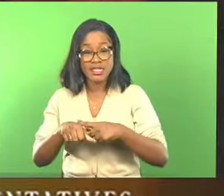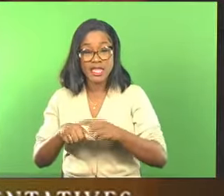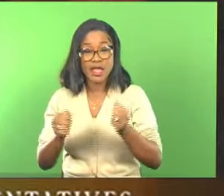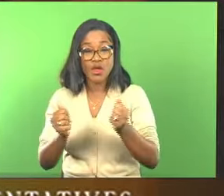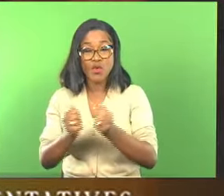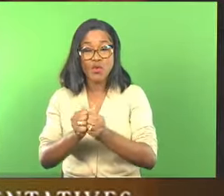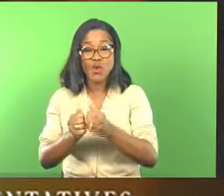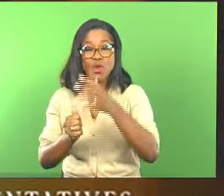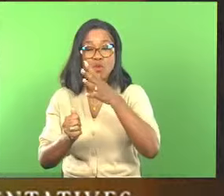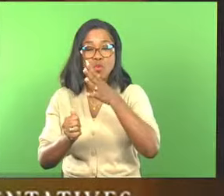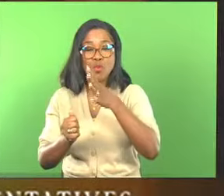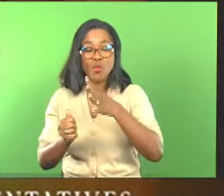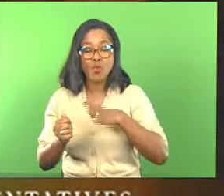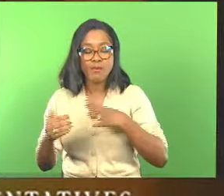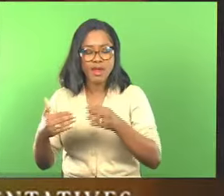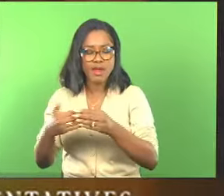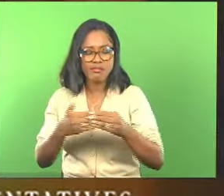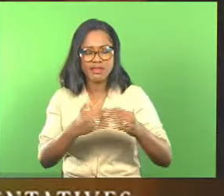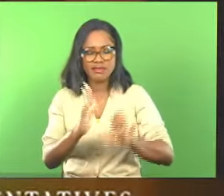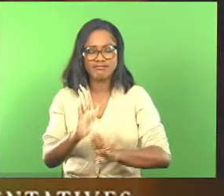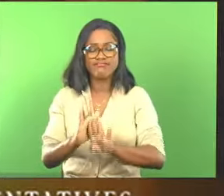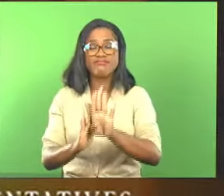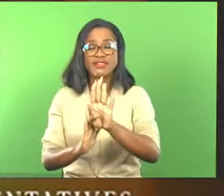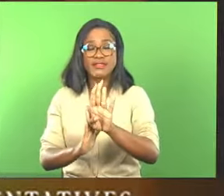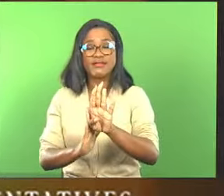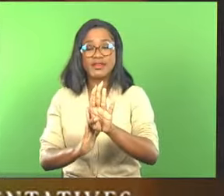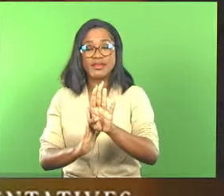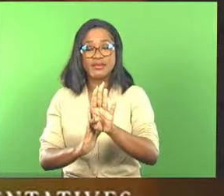women-led development. This was